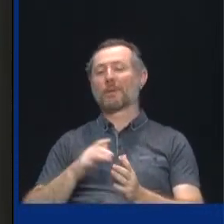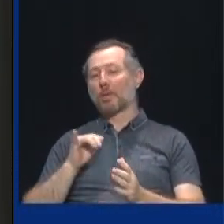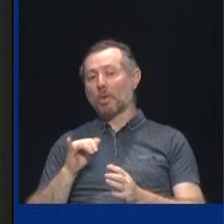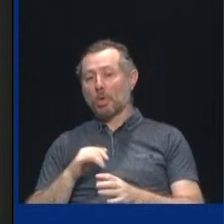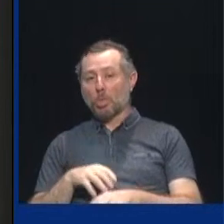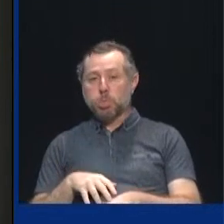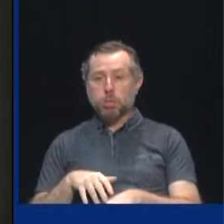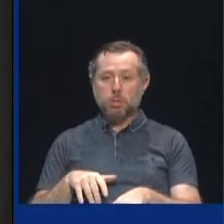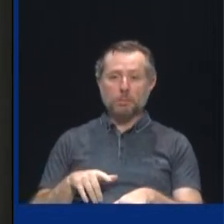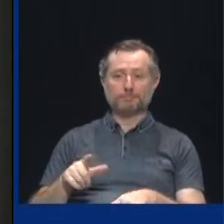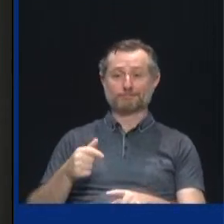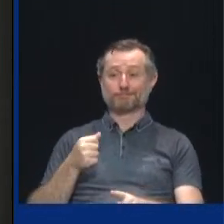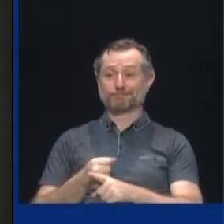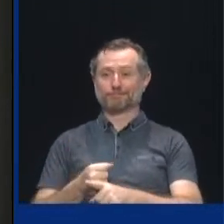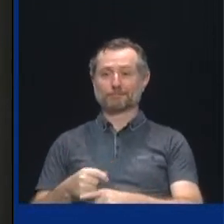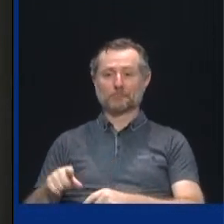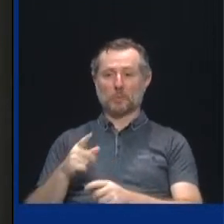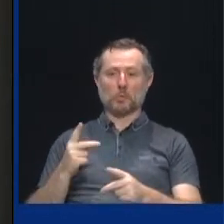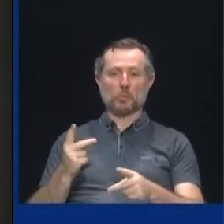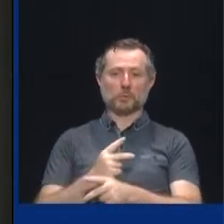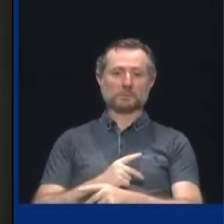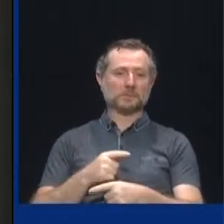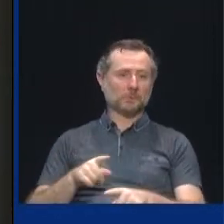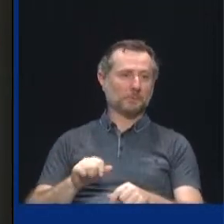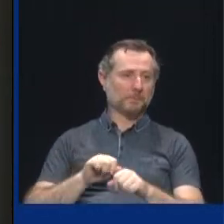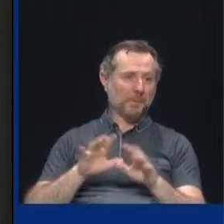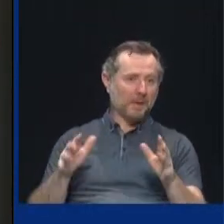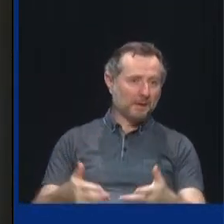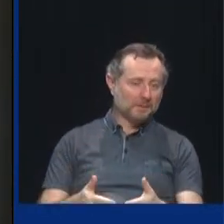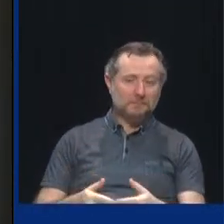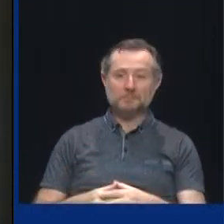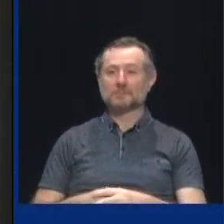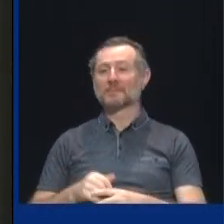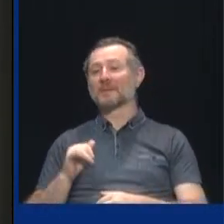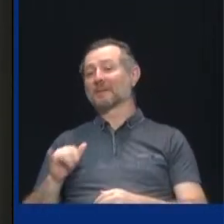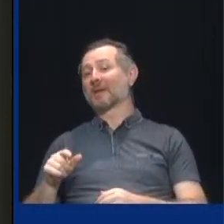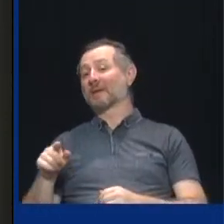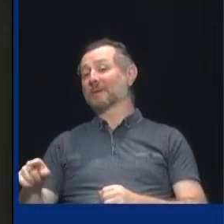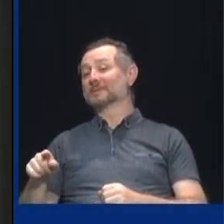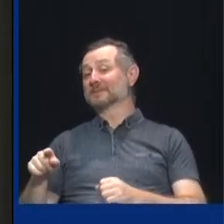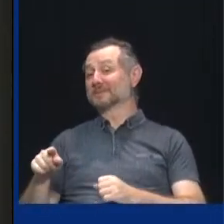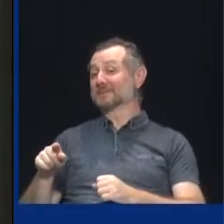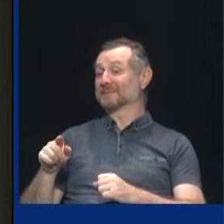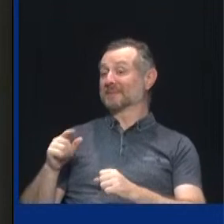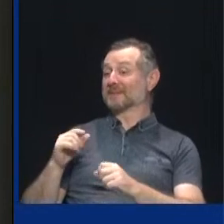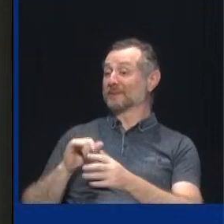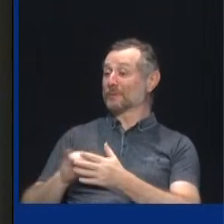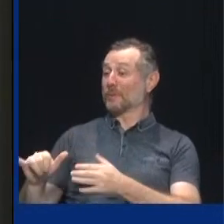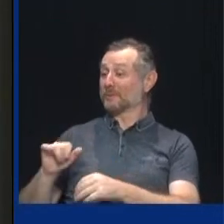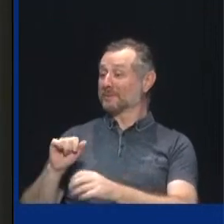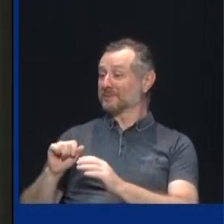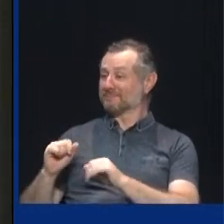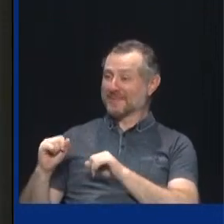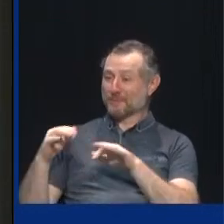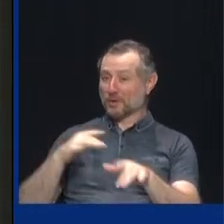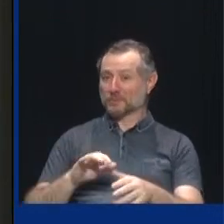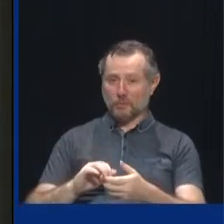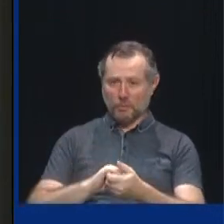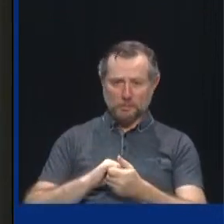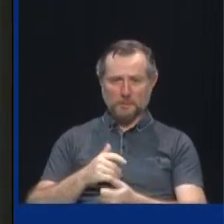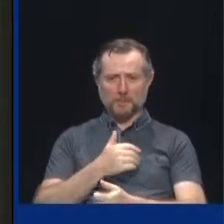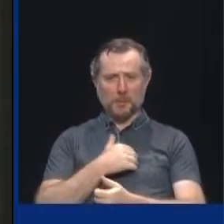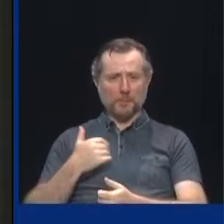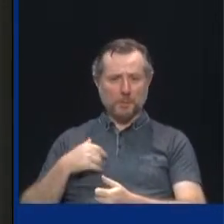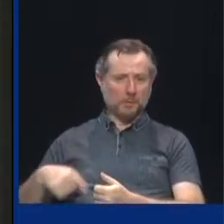pandemic. And through the work that we have done at the New York Immigration Coalition and our membership across the state of New York, we were able